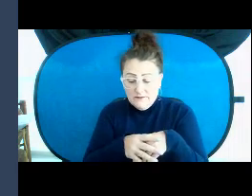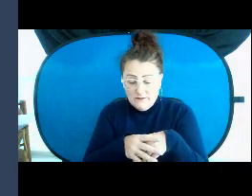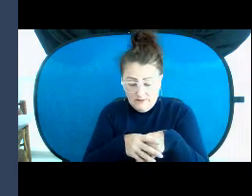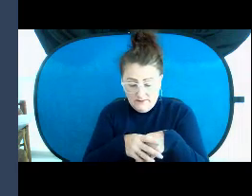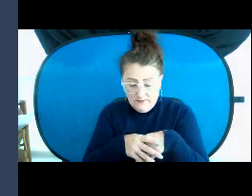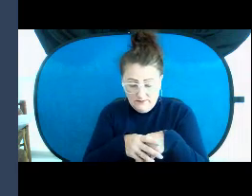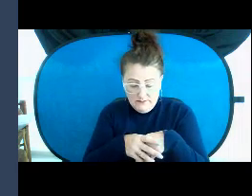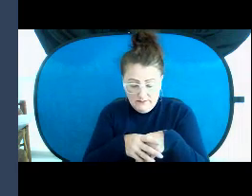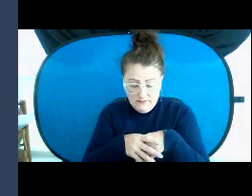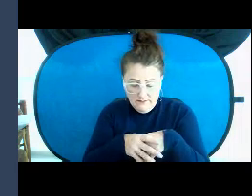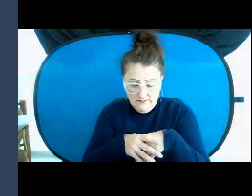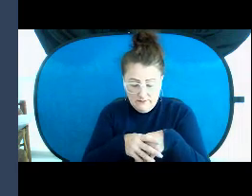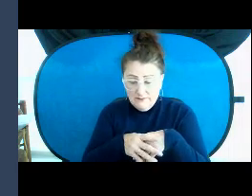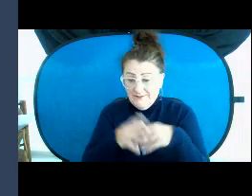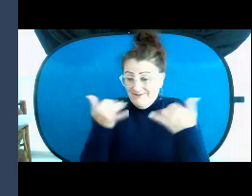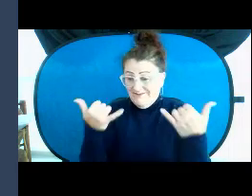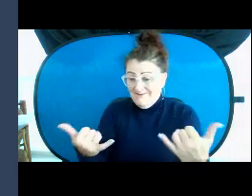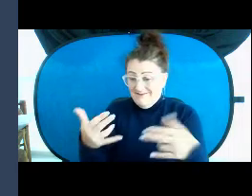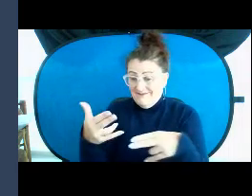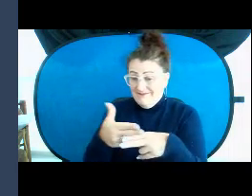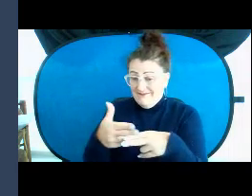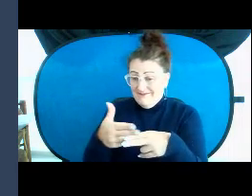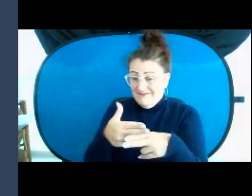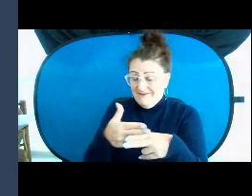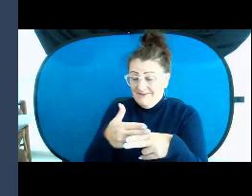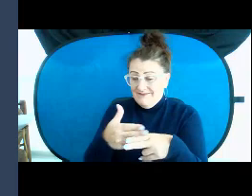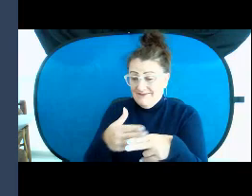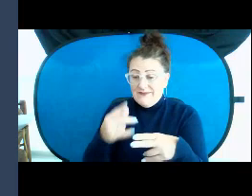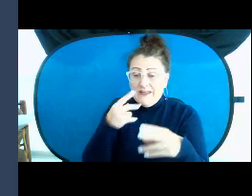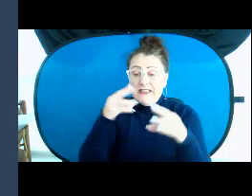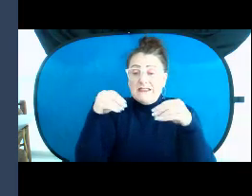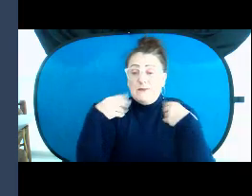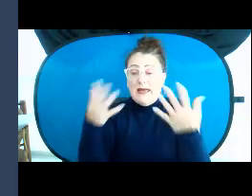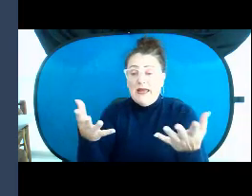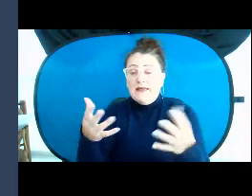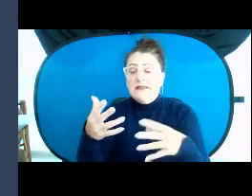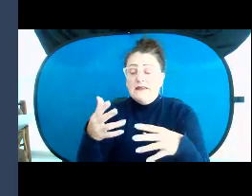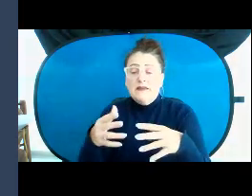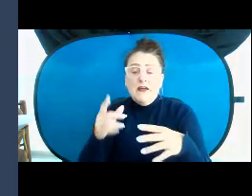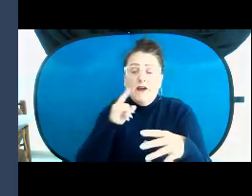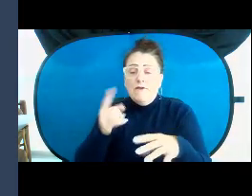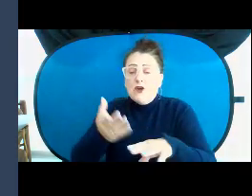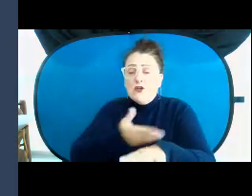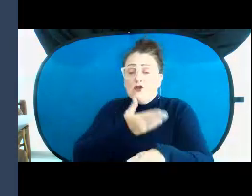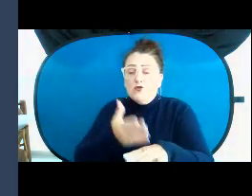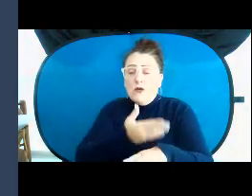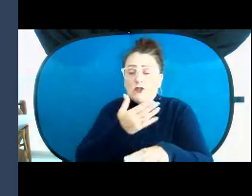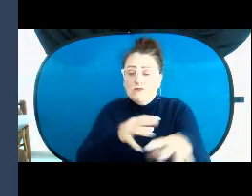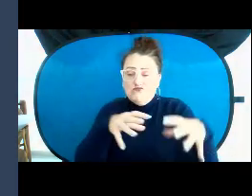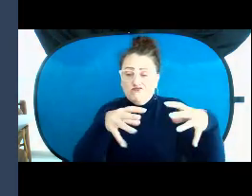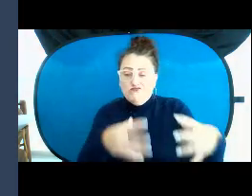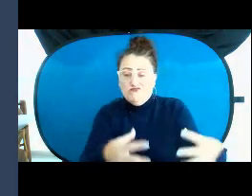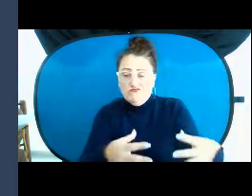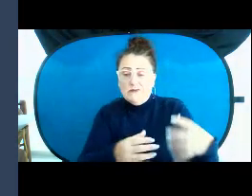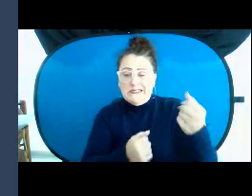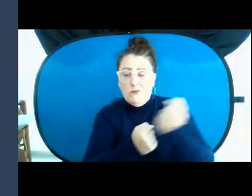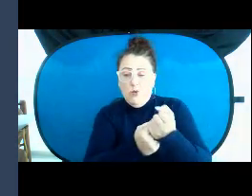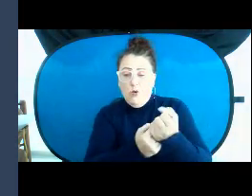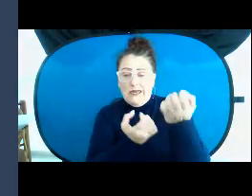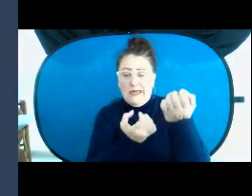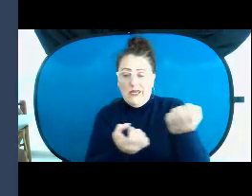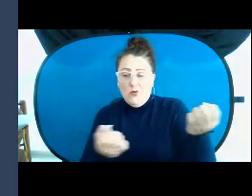The requested temporary easements are necessary to provide space for a temporary trestle during construction and to support construction equipment to